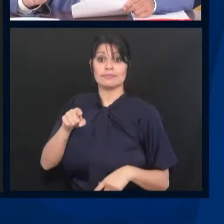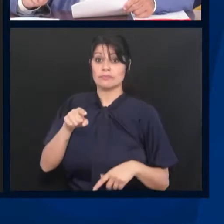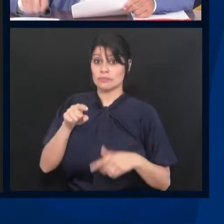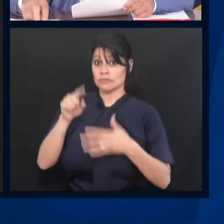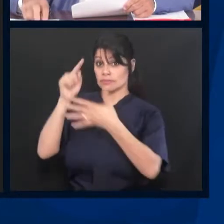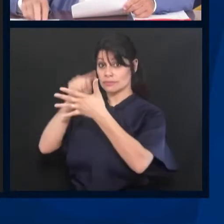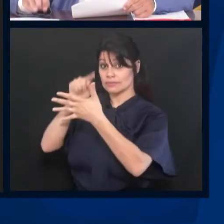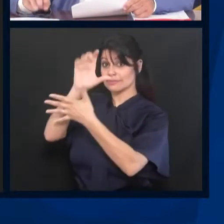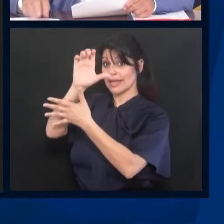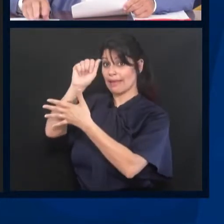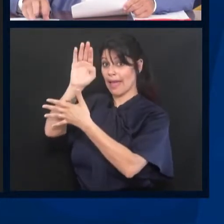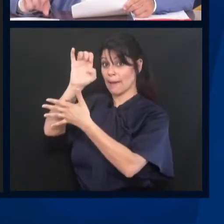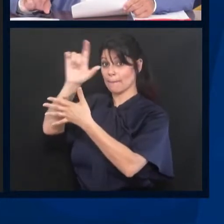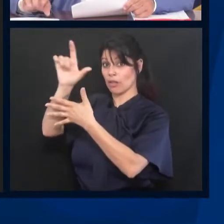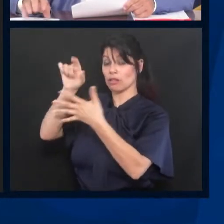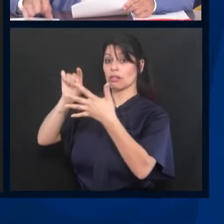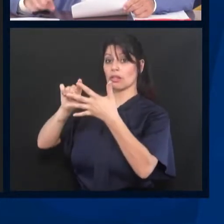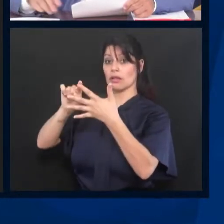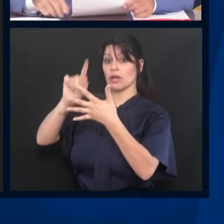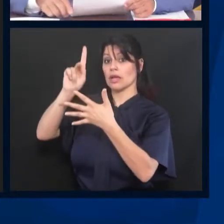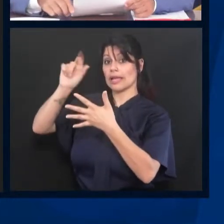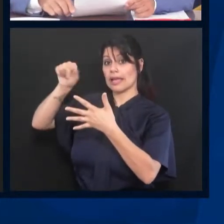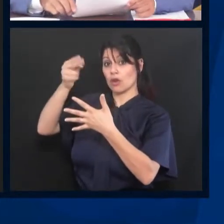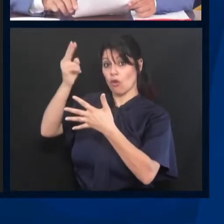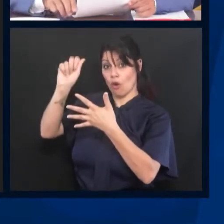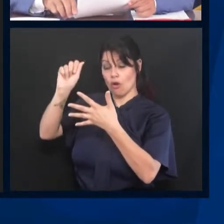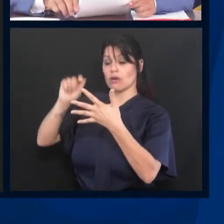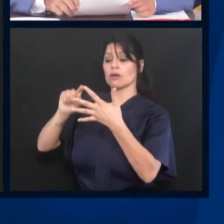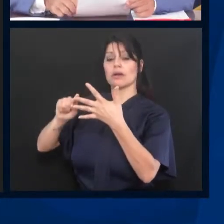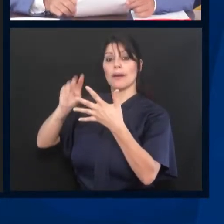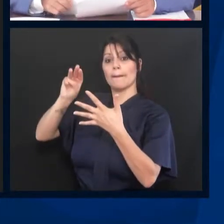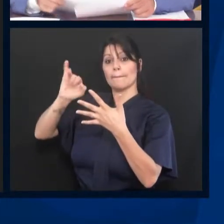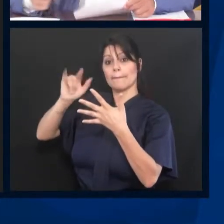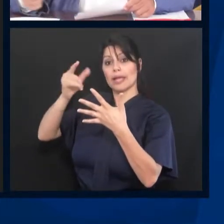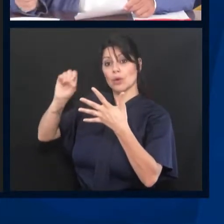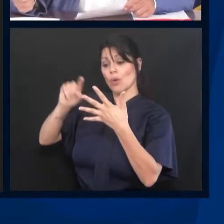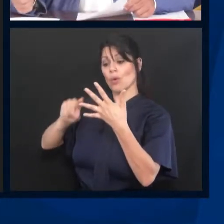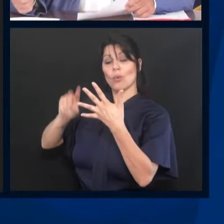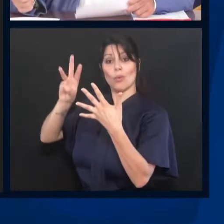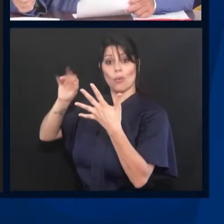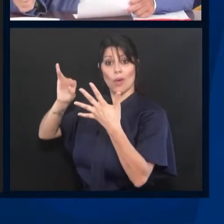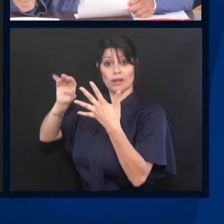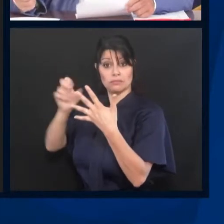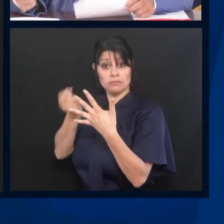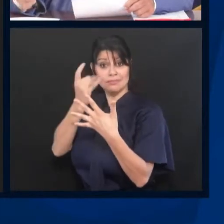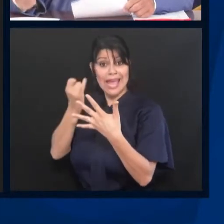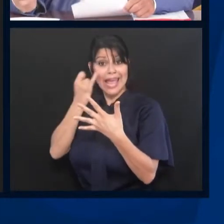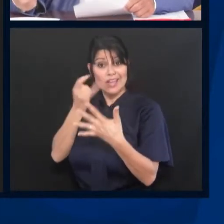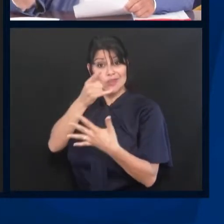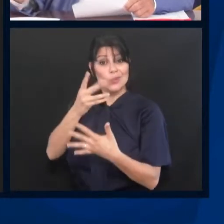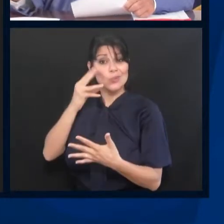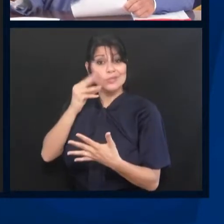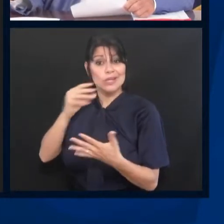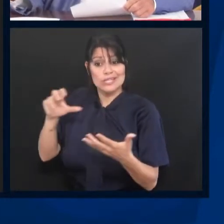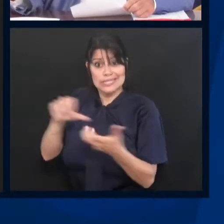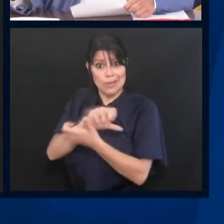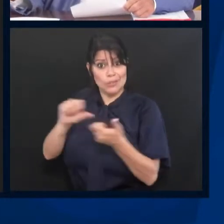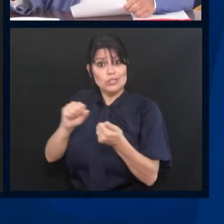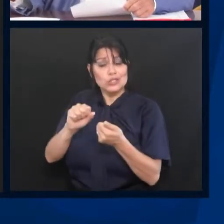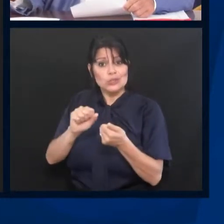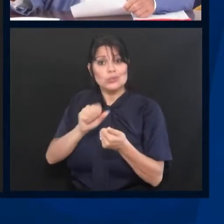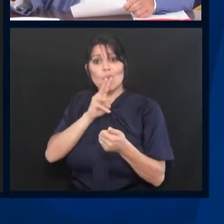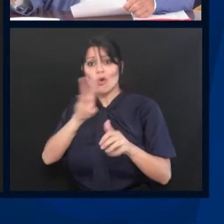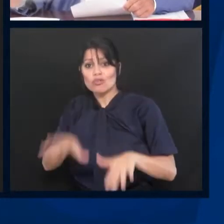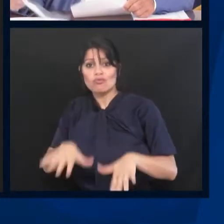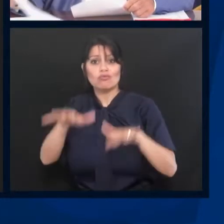Cabell, Kanawha, Mingo, and Wayne counties. Absolutely, if you've had damage, please go right on here